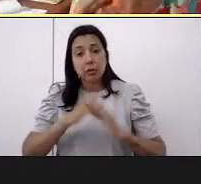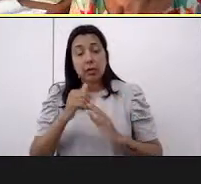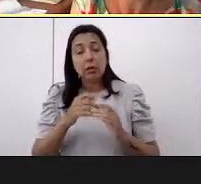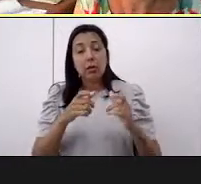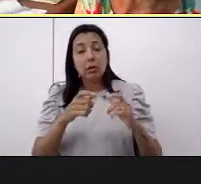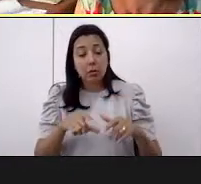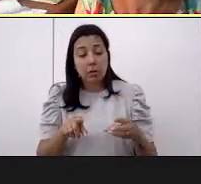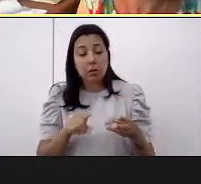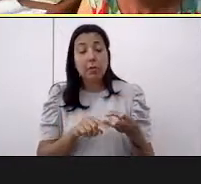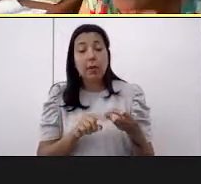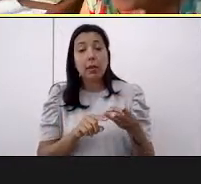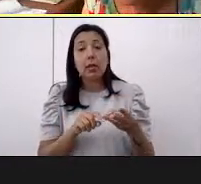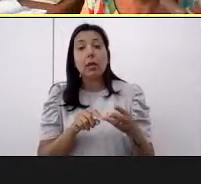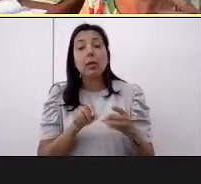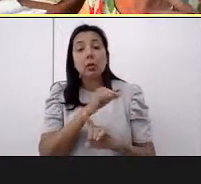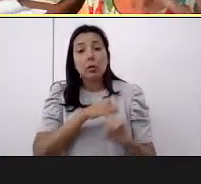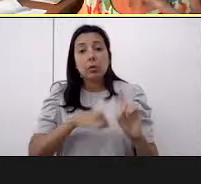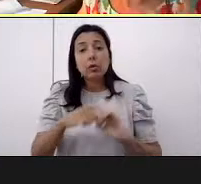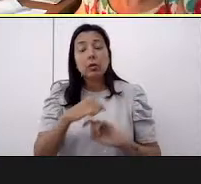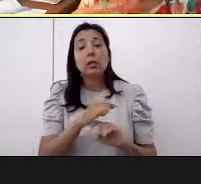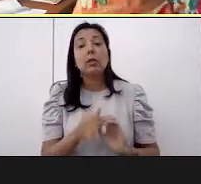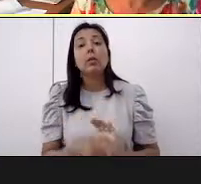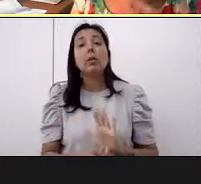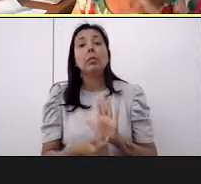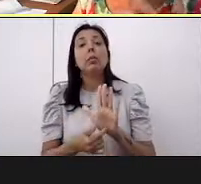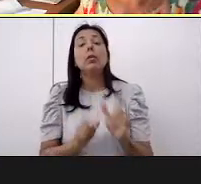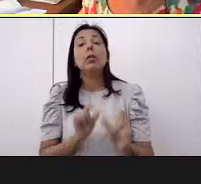each one through the